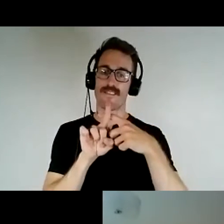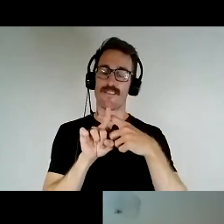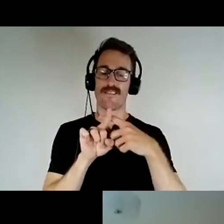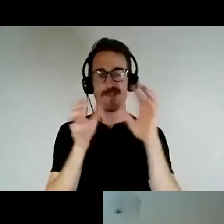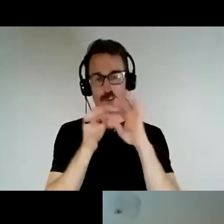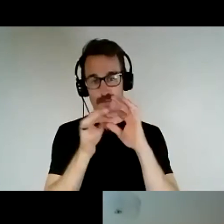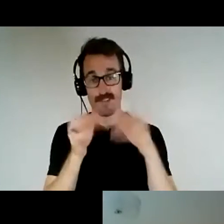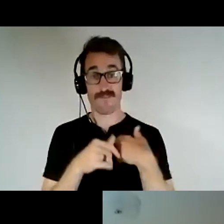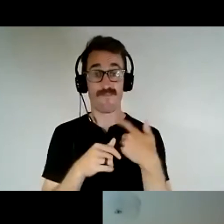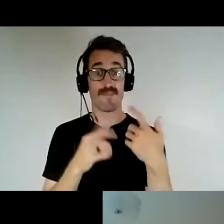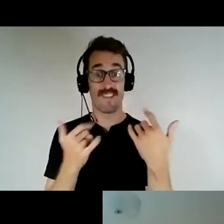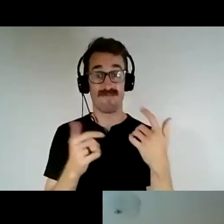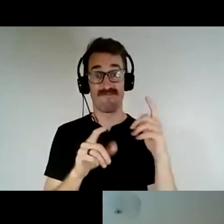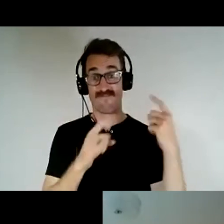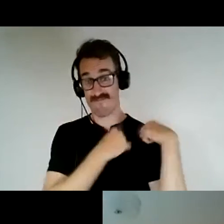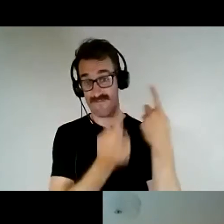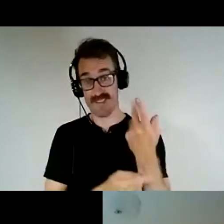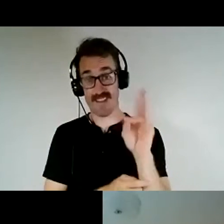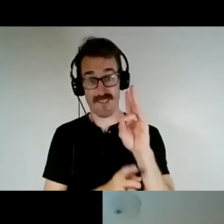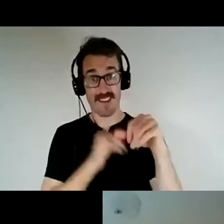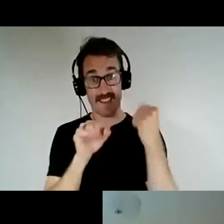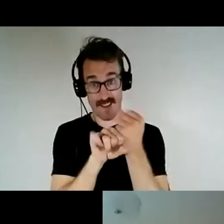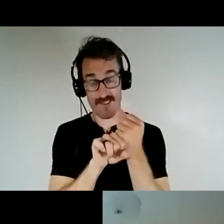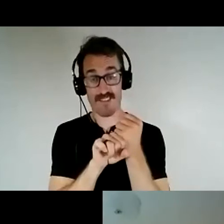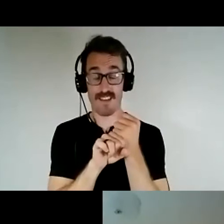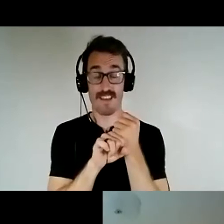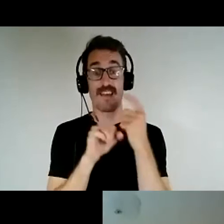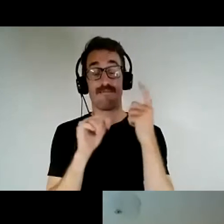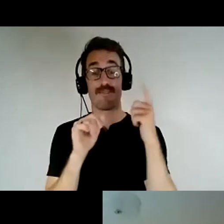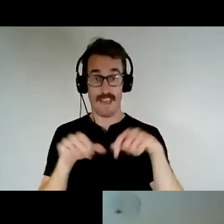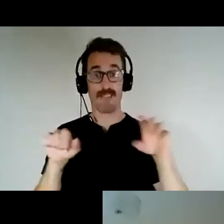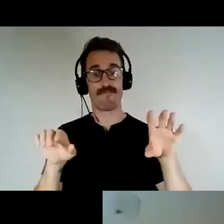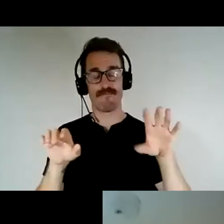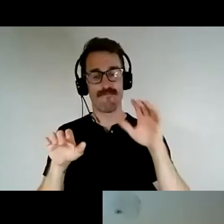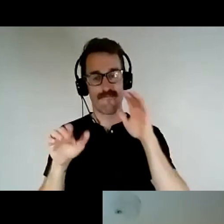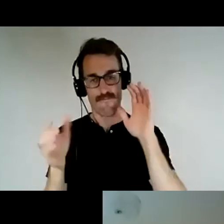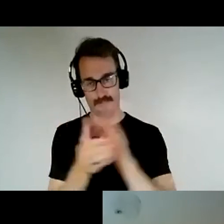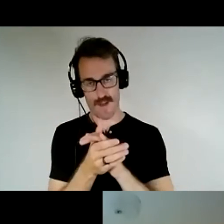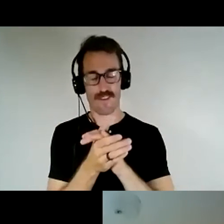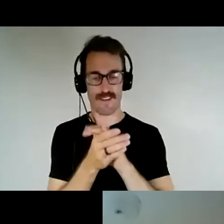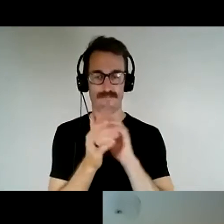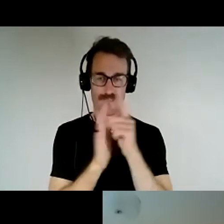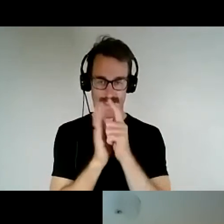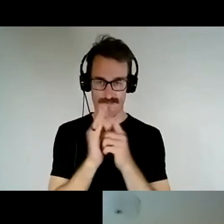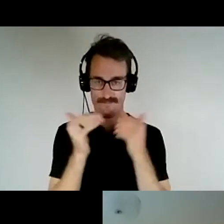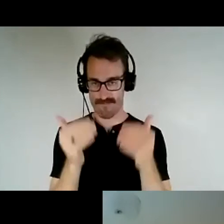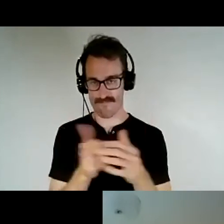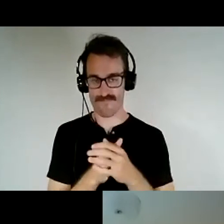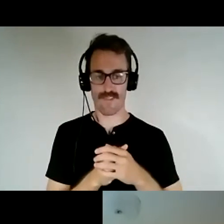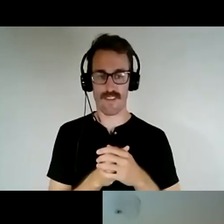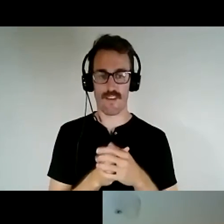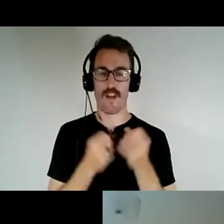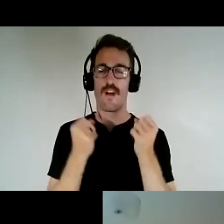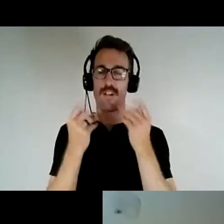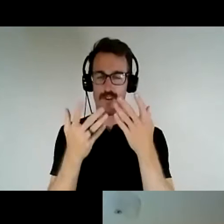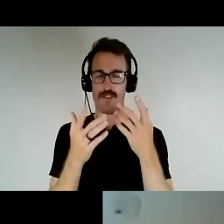legalized marriage has been 17 years. So congratulations to both of you. And a lot of chat requests and response saying there needs to be